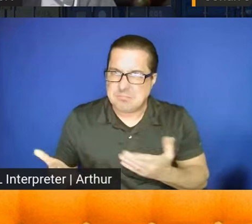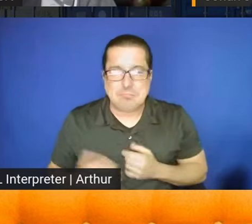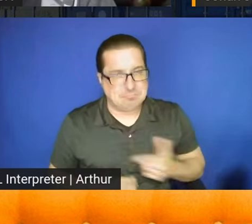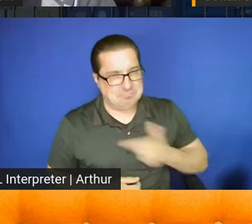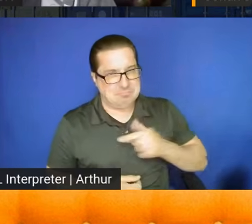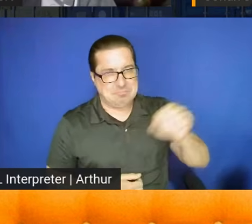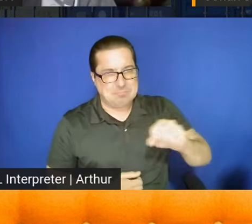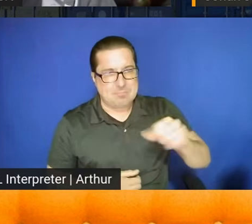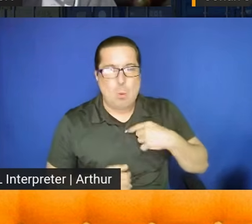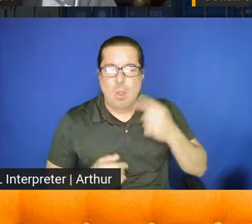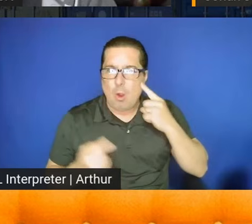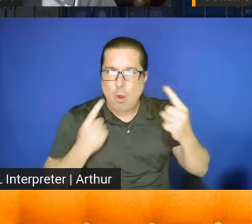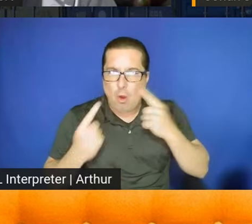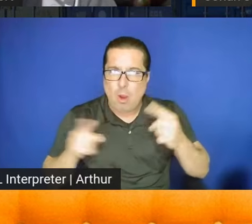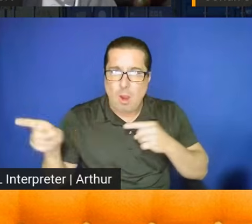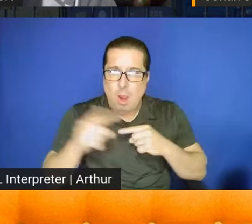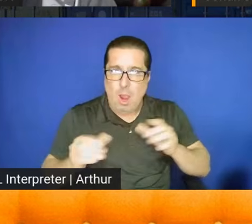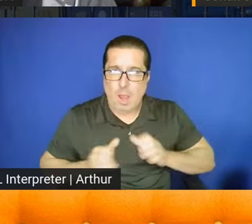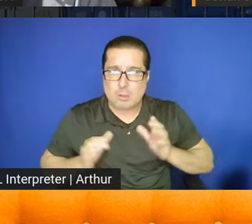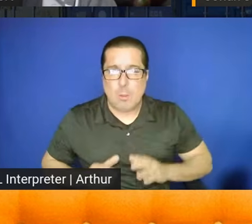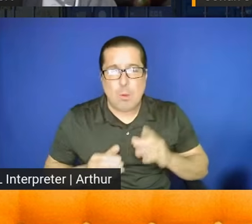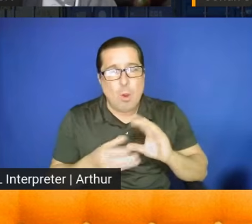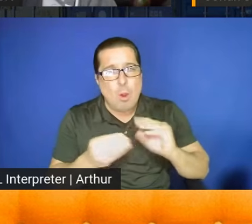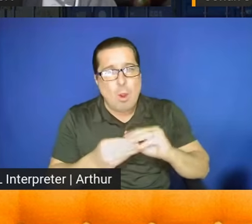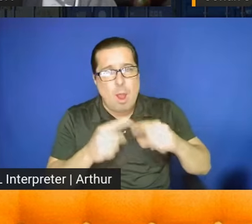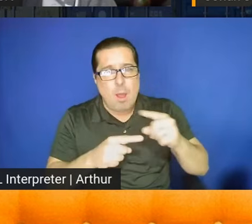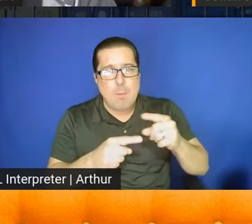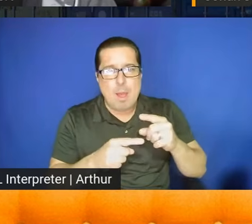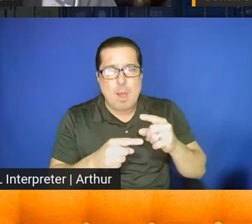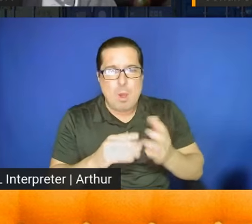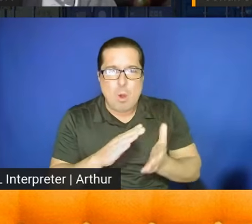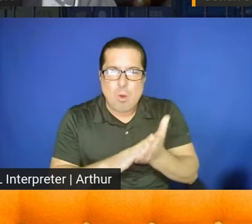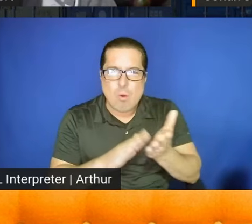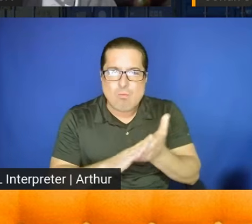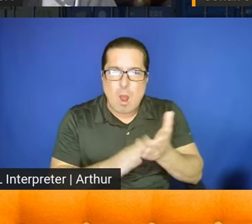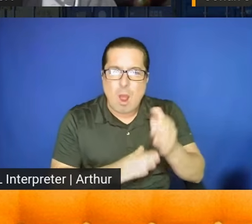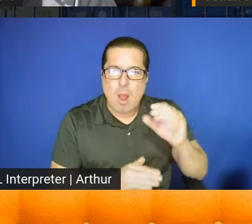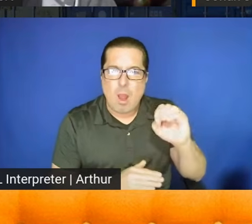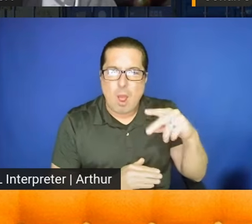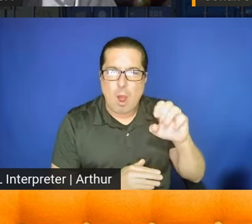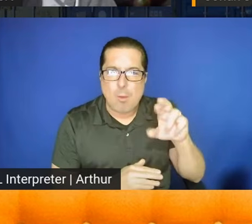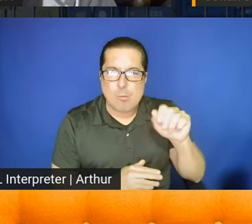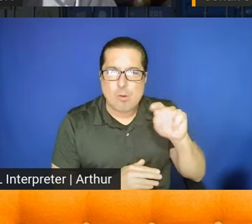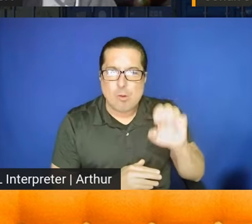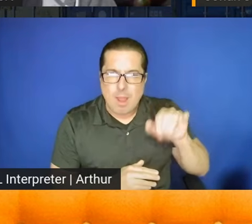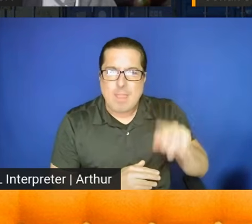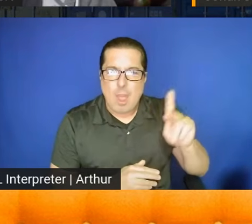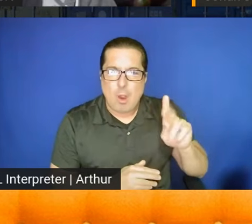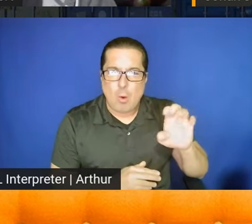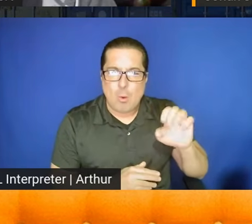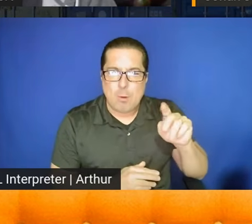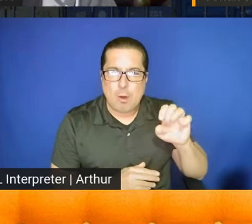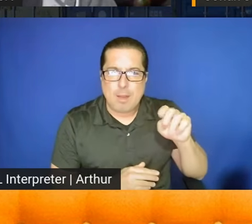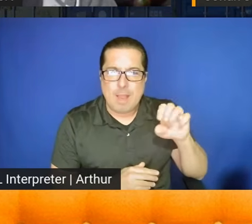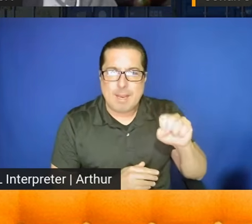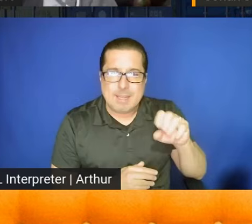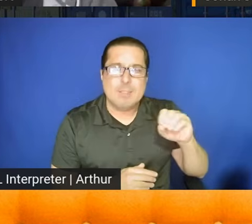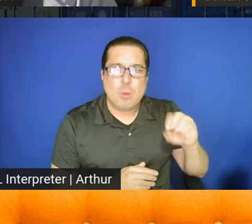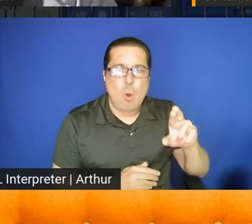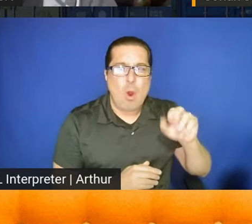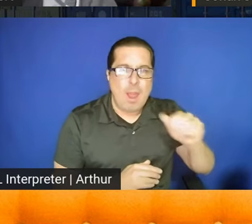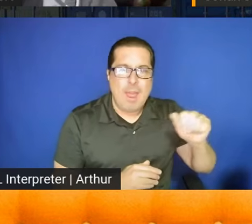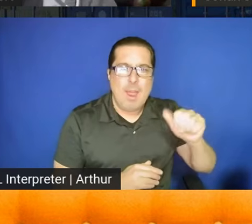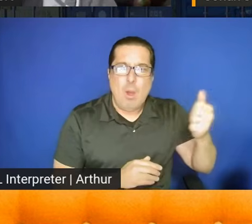customers that in order to, run and operate a production-grade Kubernetes or EKS Anywhere clusters on premise,